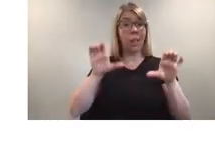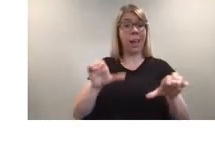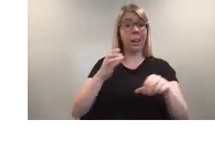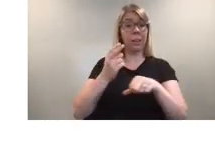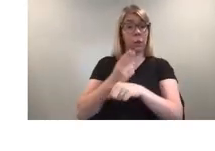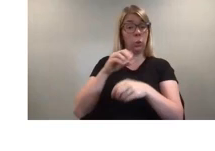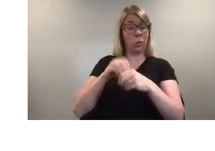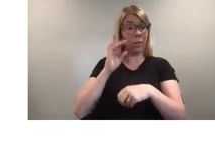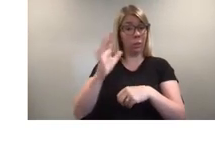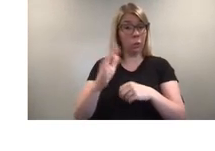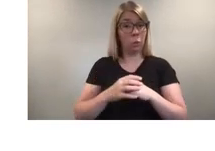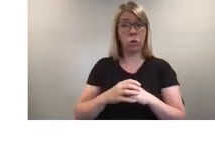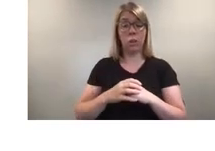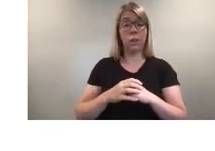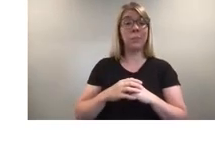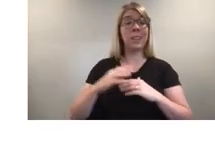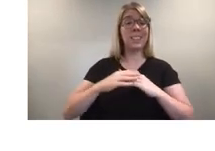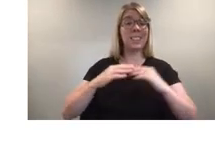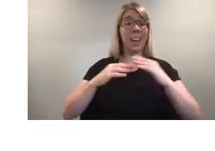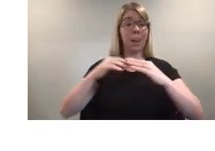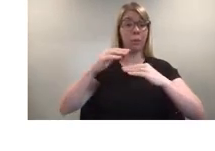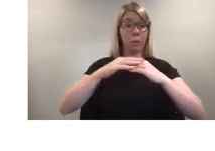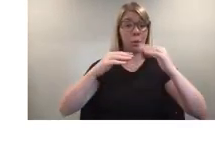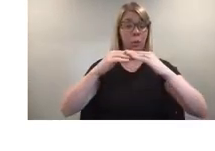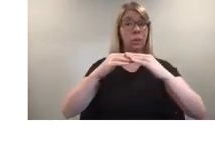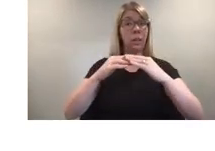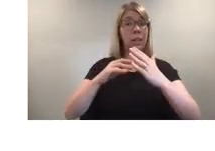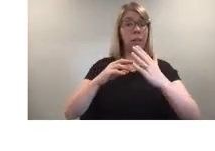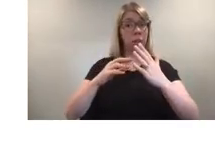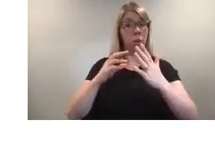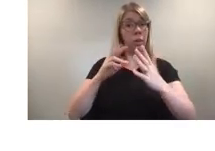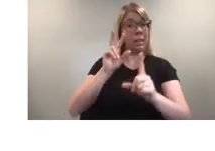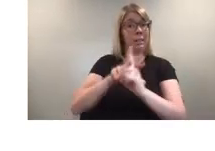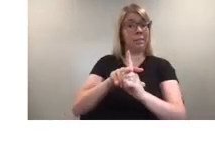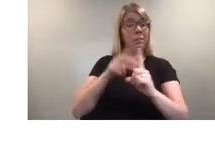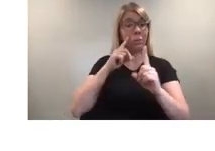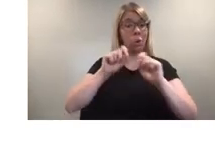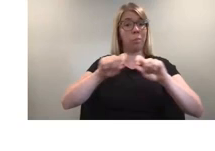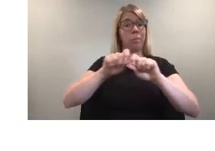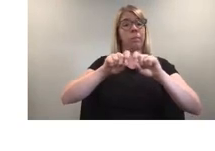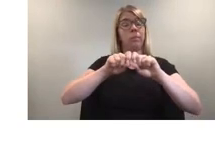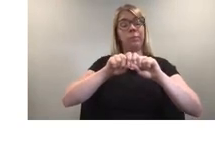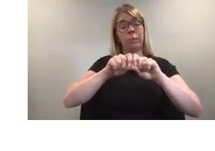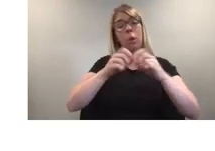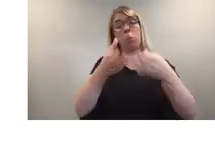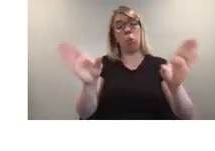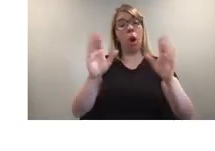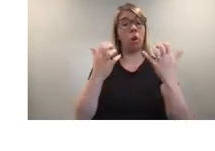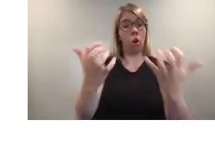authentic, scaffolded, intended for a broader audience, helps the community, can be used in a professional